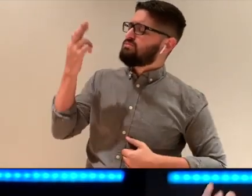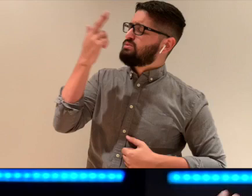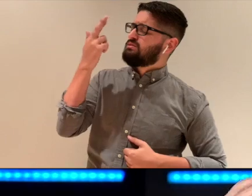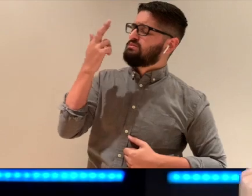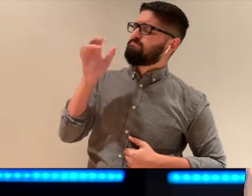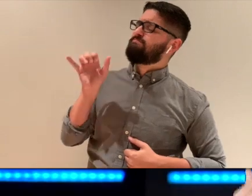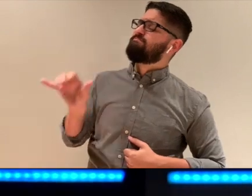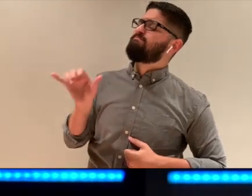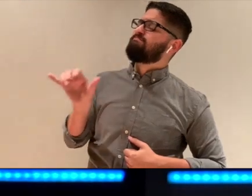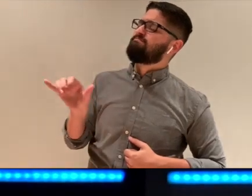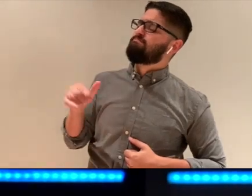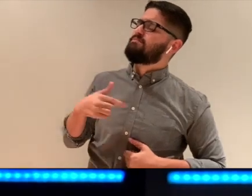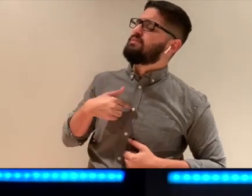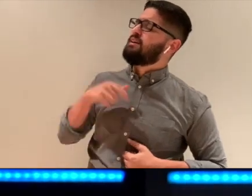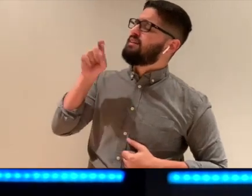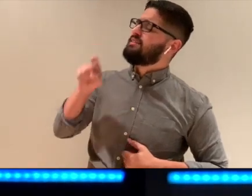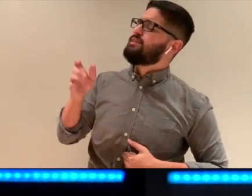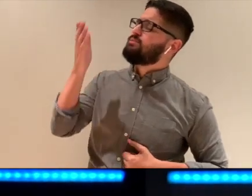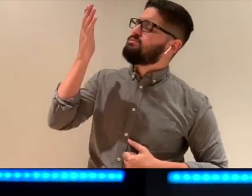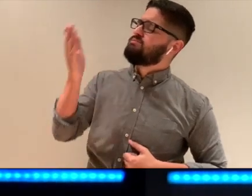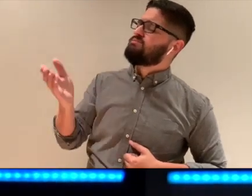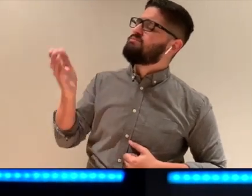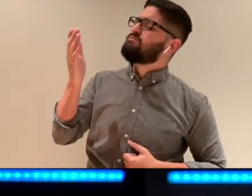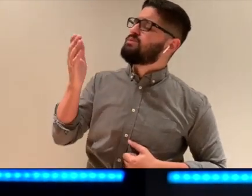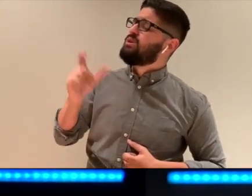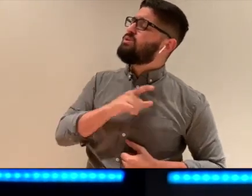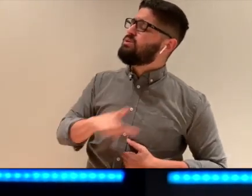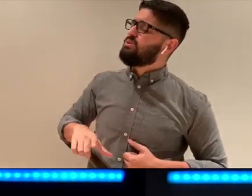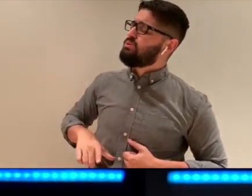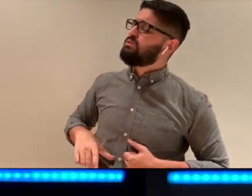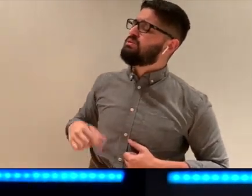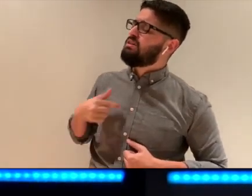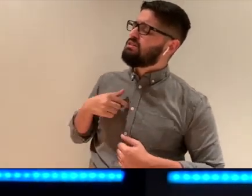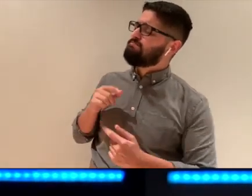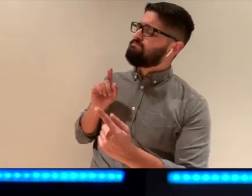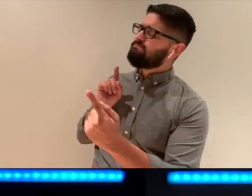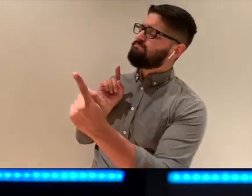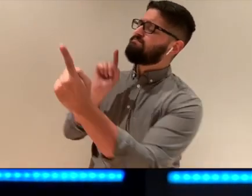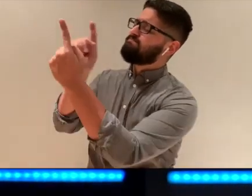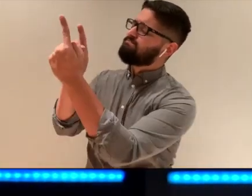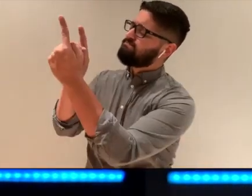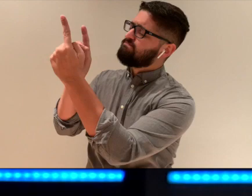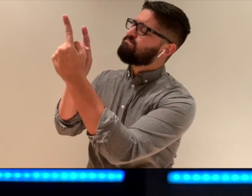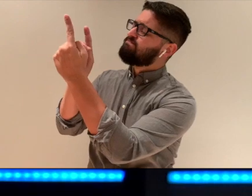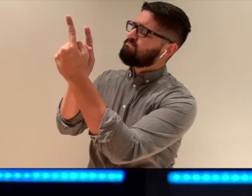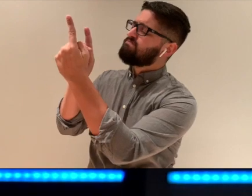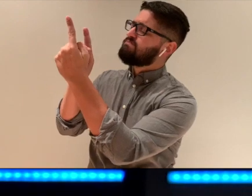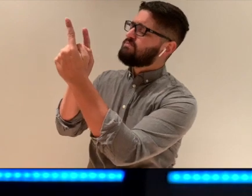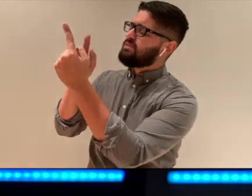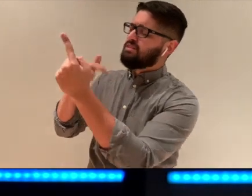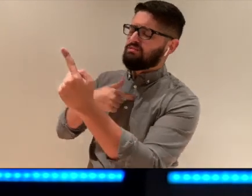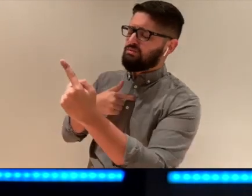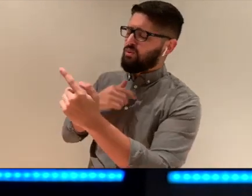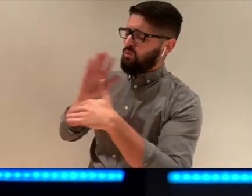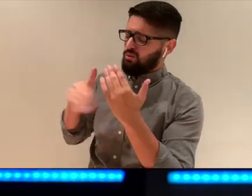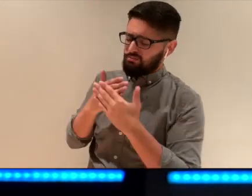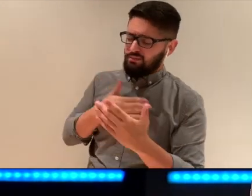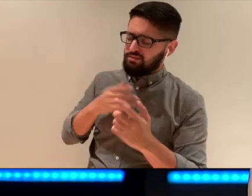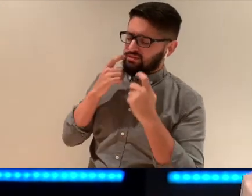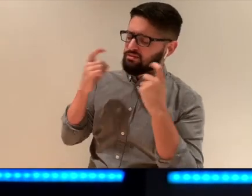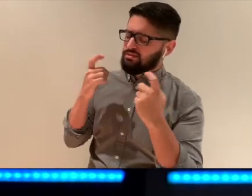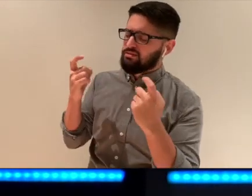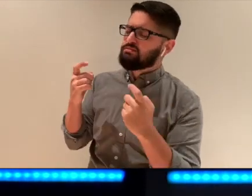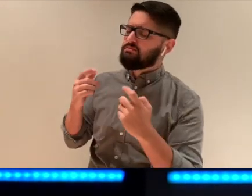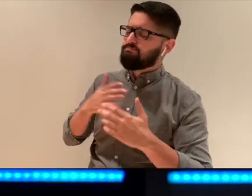and I realize that I need you. And so, Lord, I come before you, and I